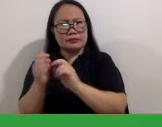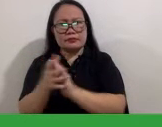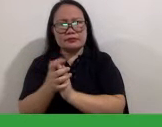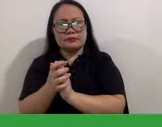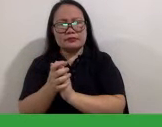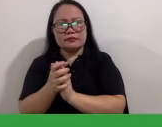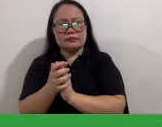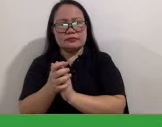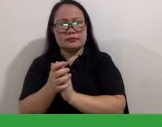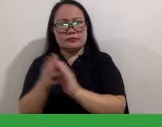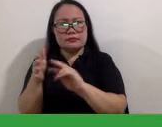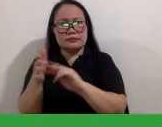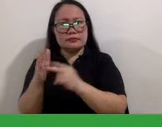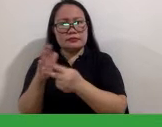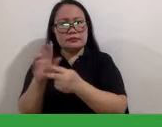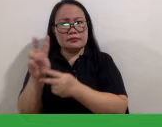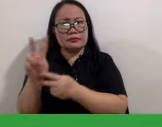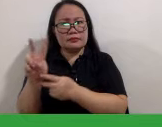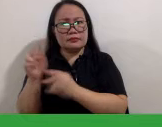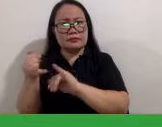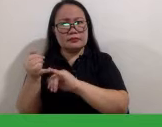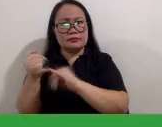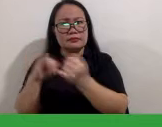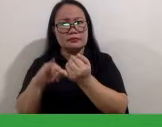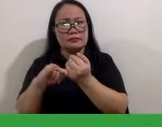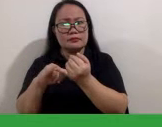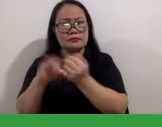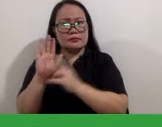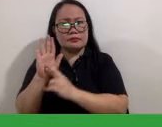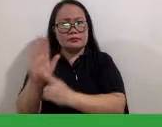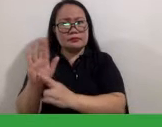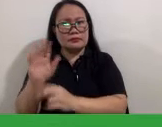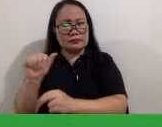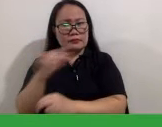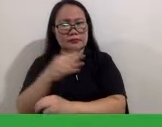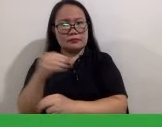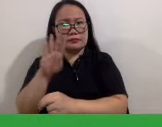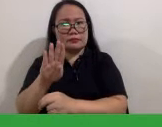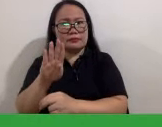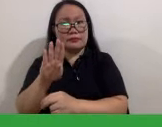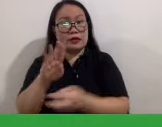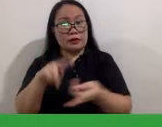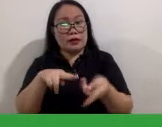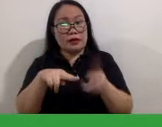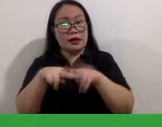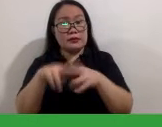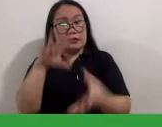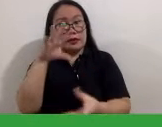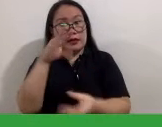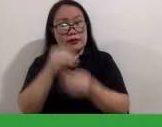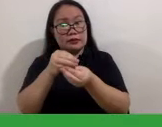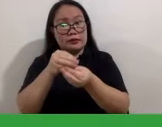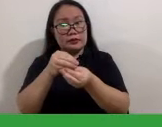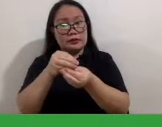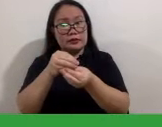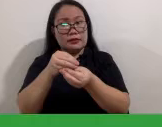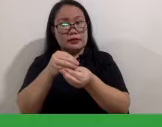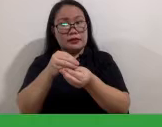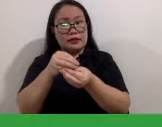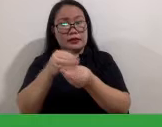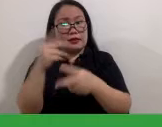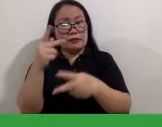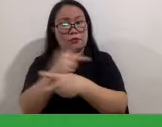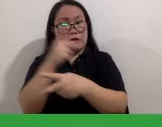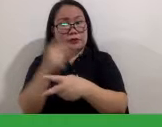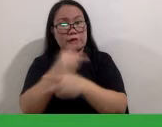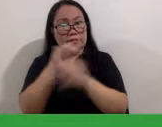property? So these are two integers represented by a and b that are added and multiplied will remain as integers.